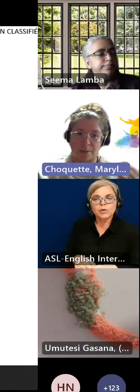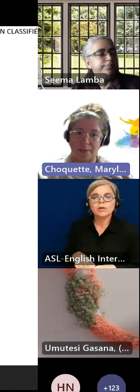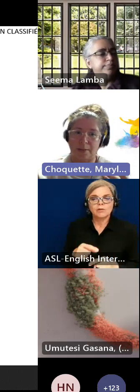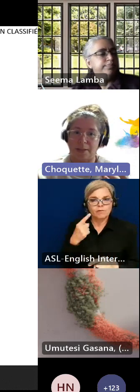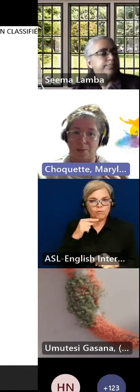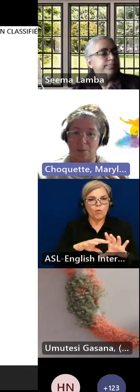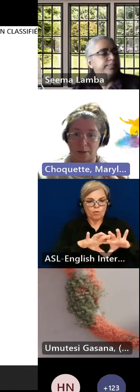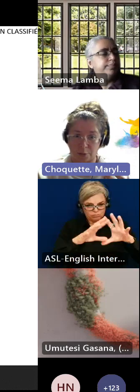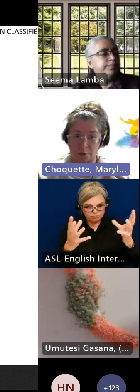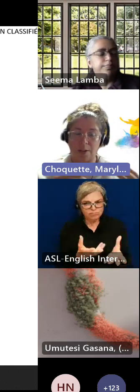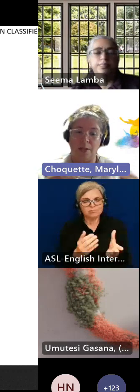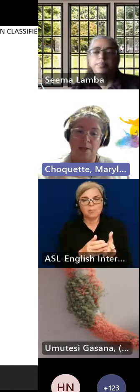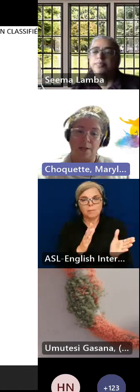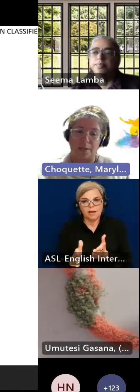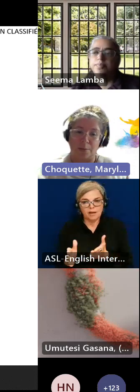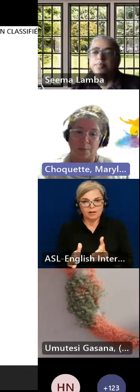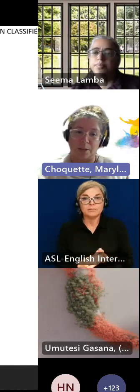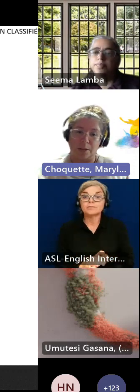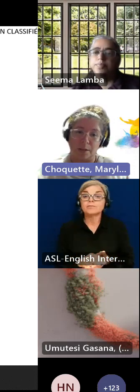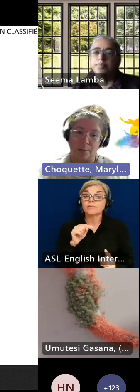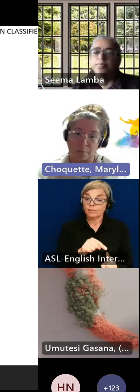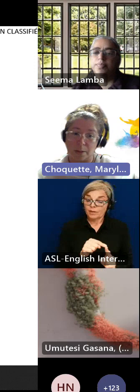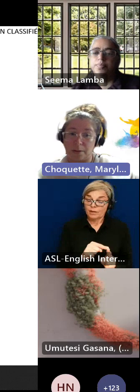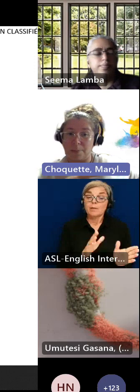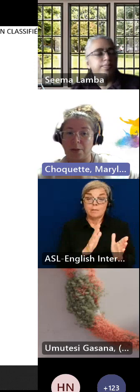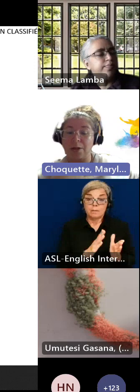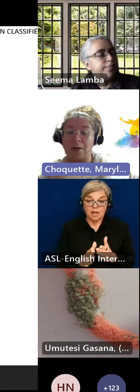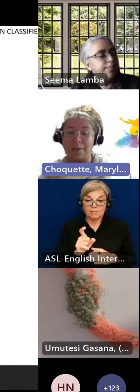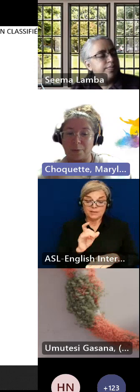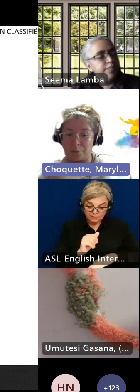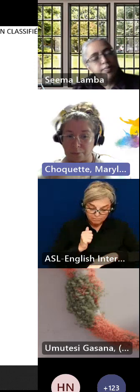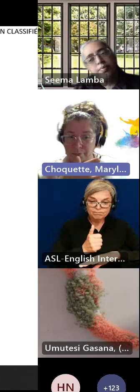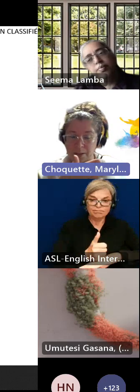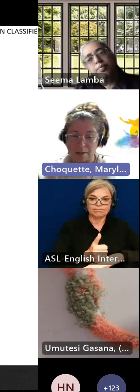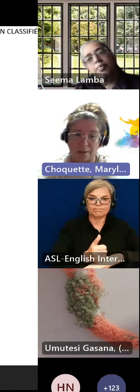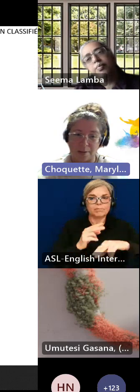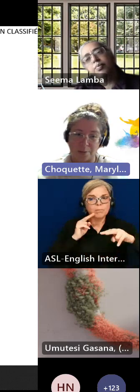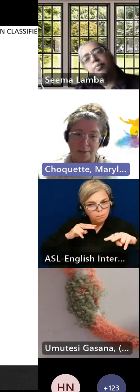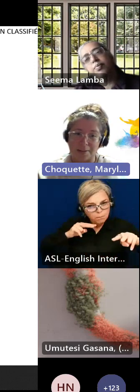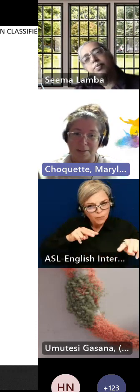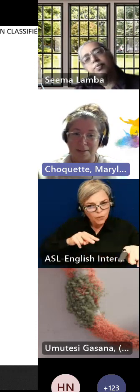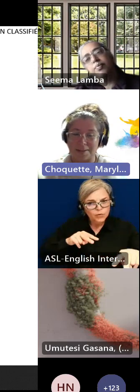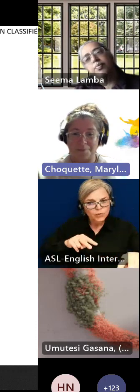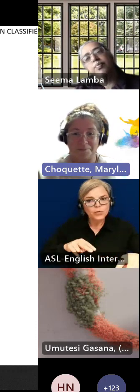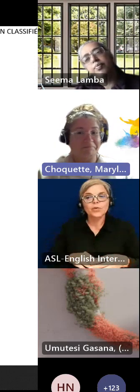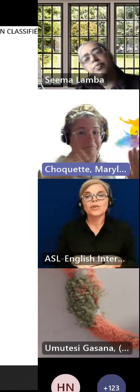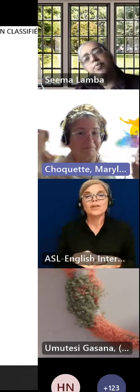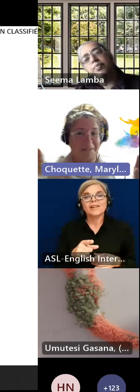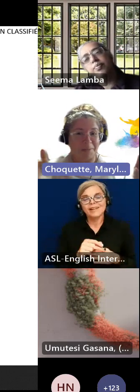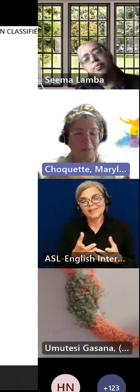is implemented and monitored, as we mentioned, and periodic review. As we said,